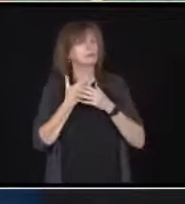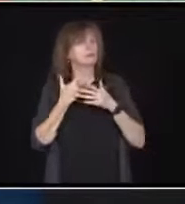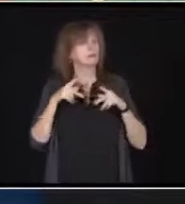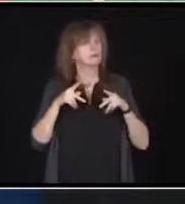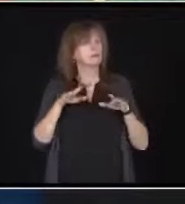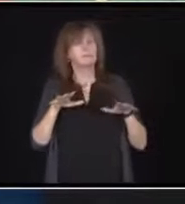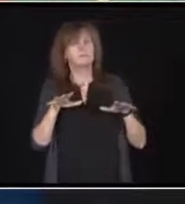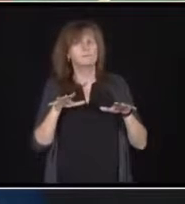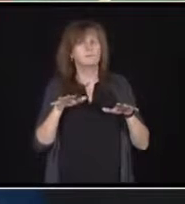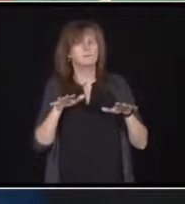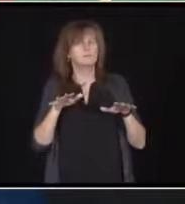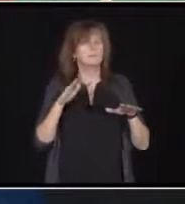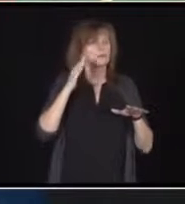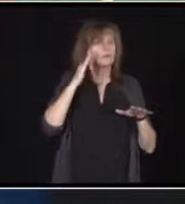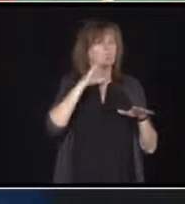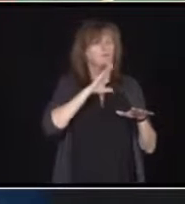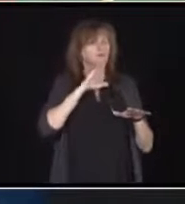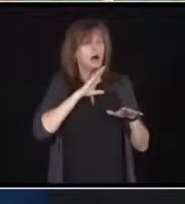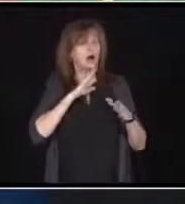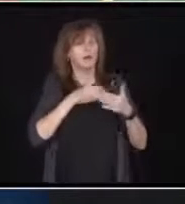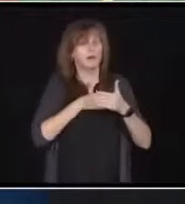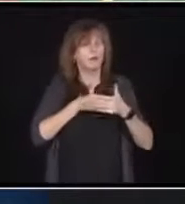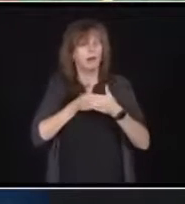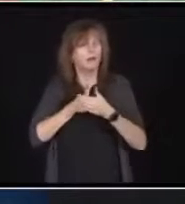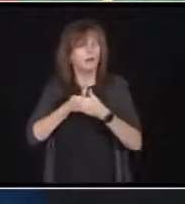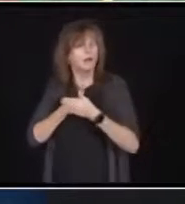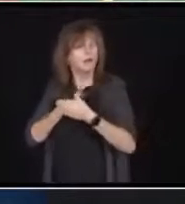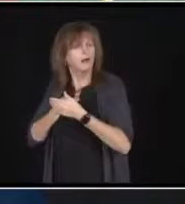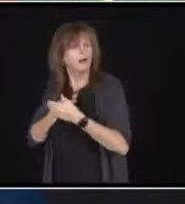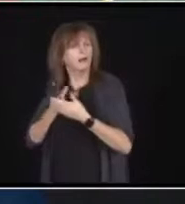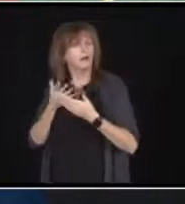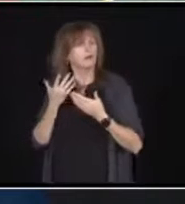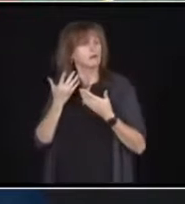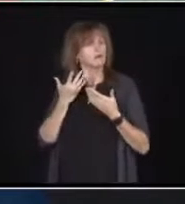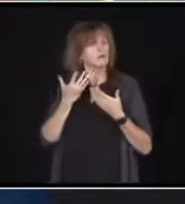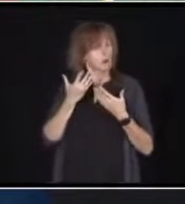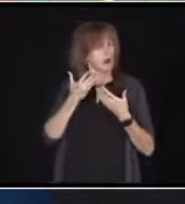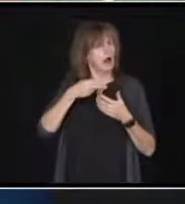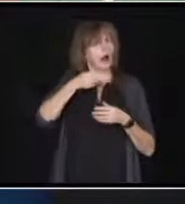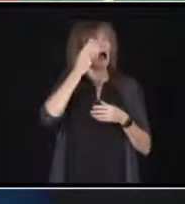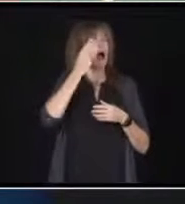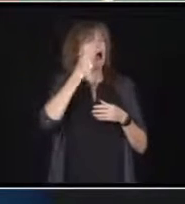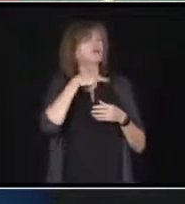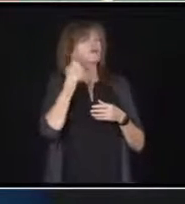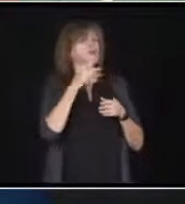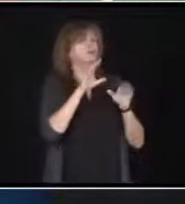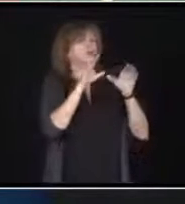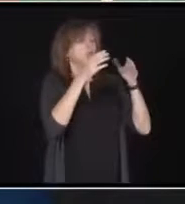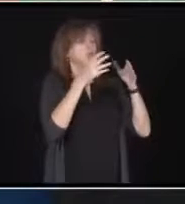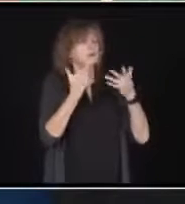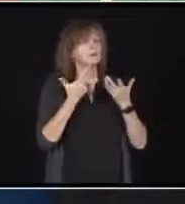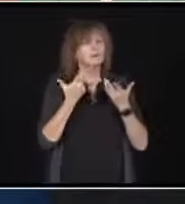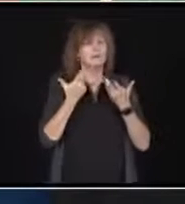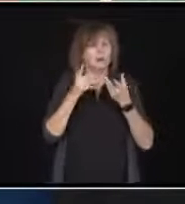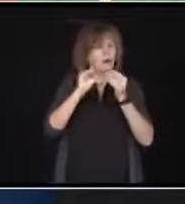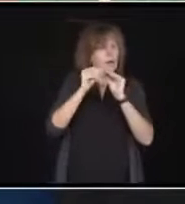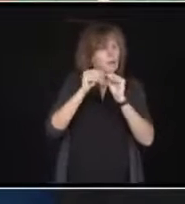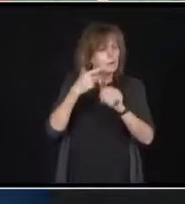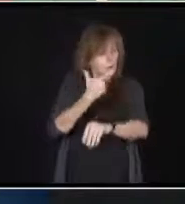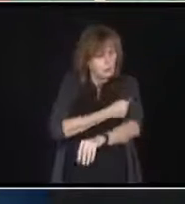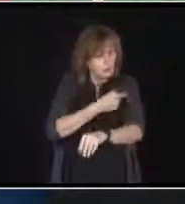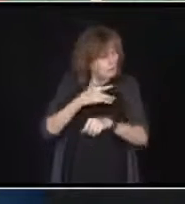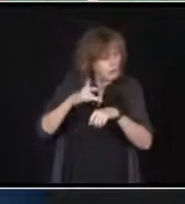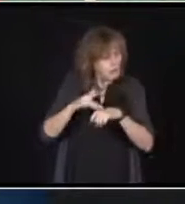people trying to get the flu shot, especially those that are in high-risk groups. What is going on with that? Well, the Minister of Health would